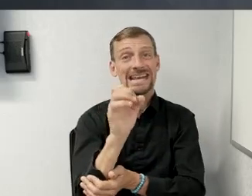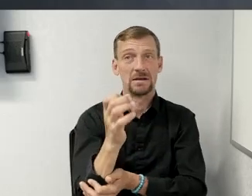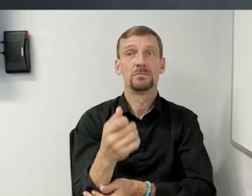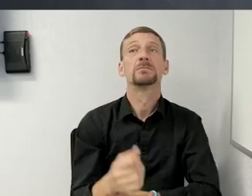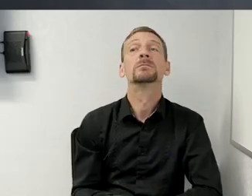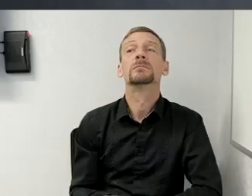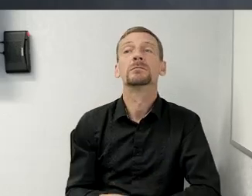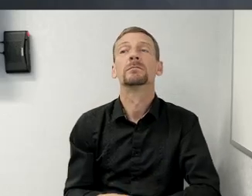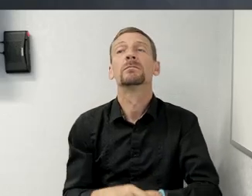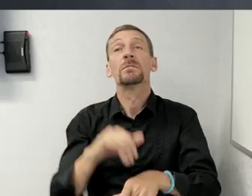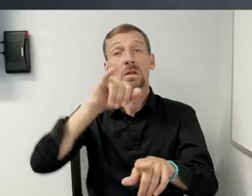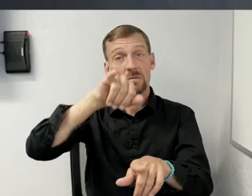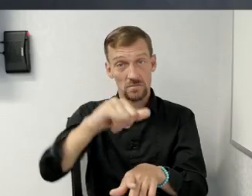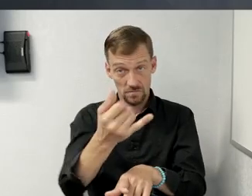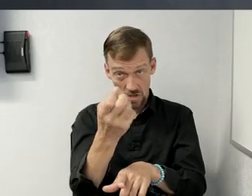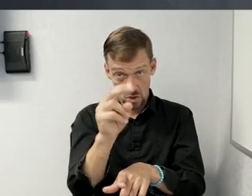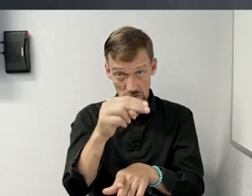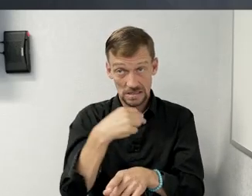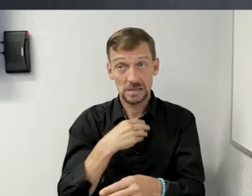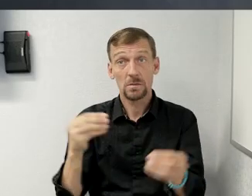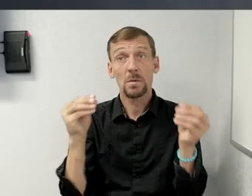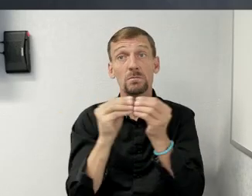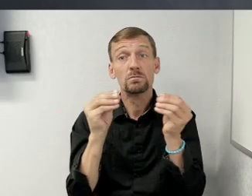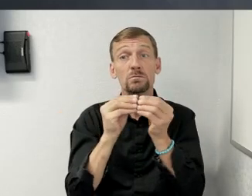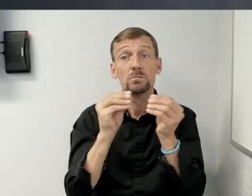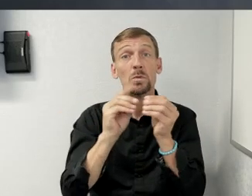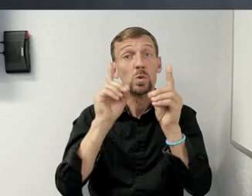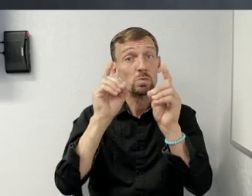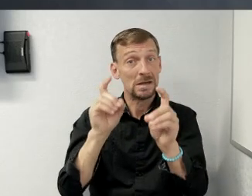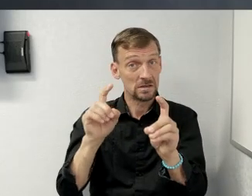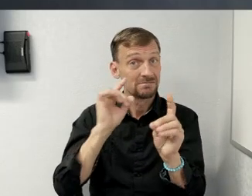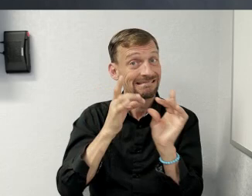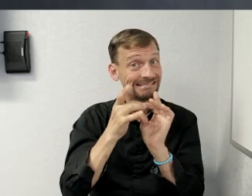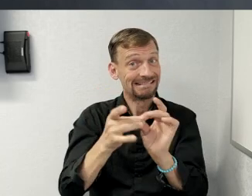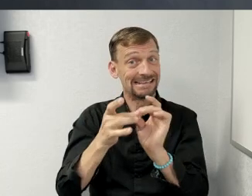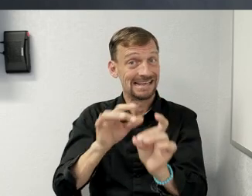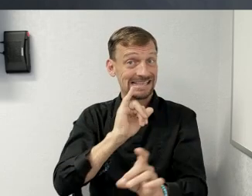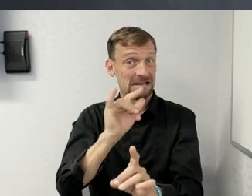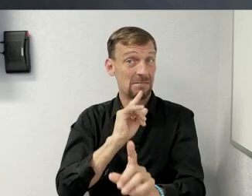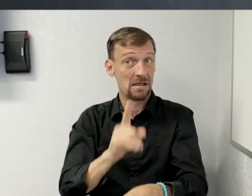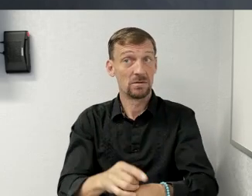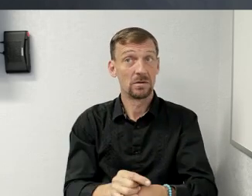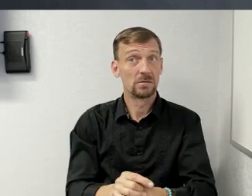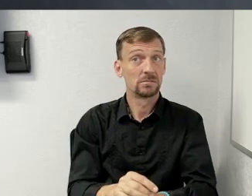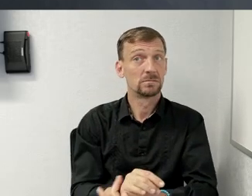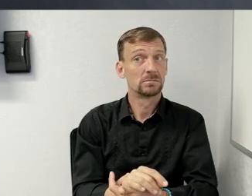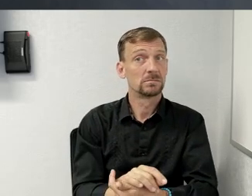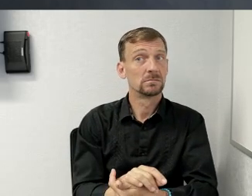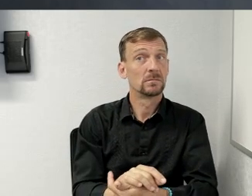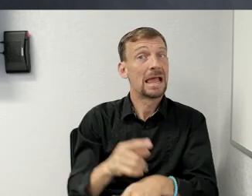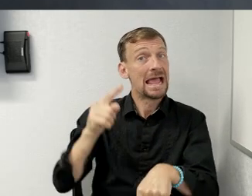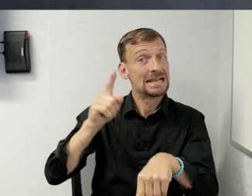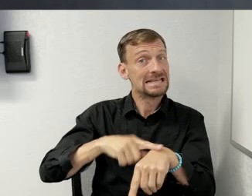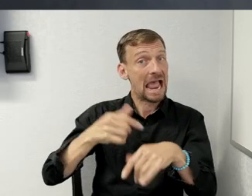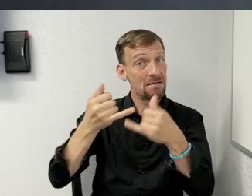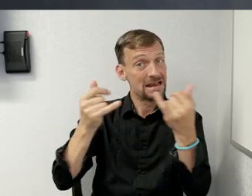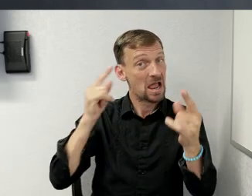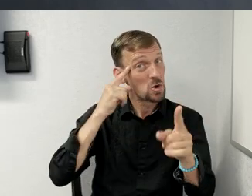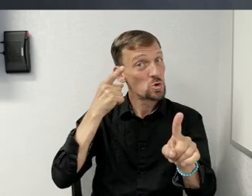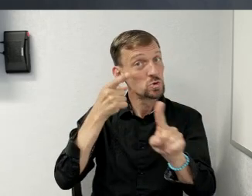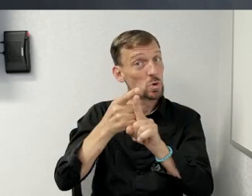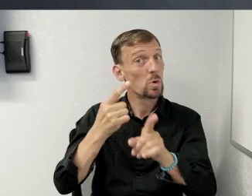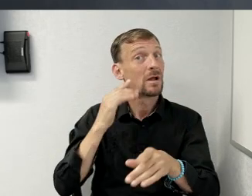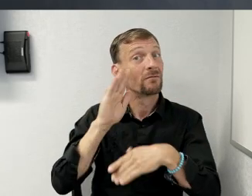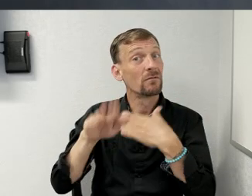Okay, John has a couple of more questions that probably have a similar answer, but are there timelines and goals established for each